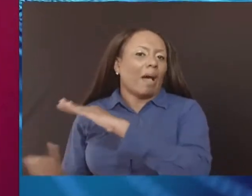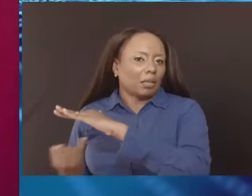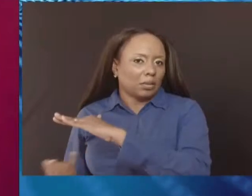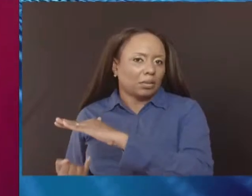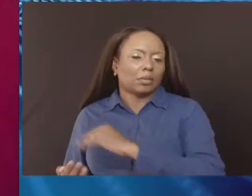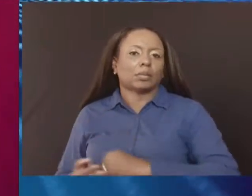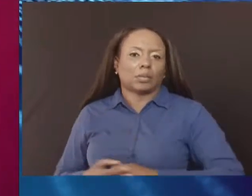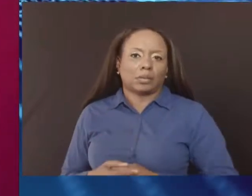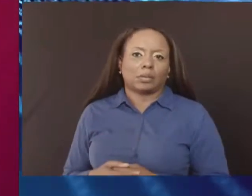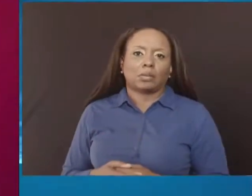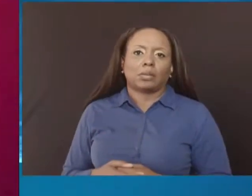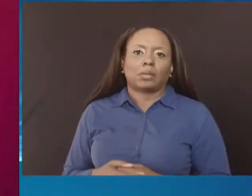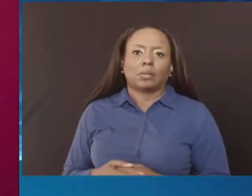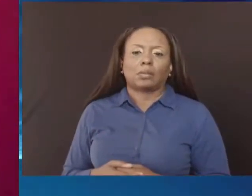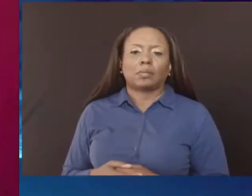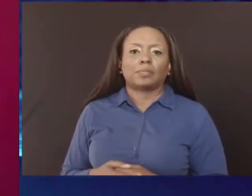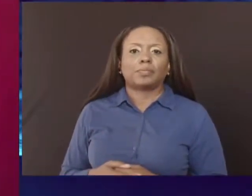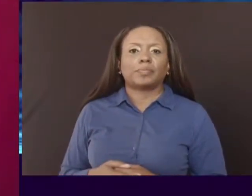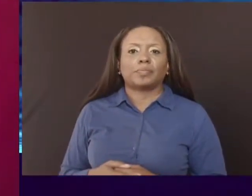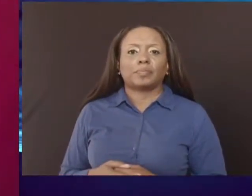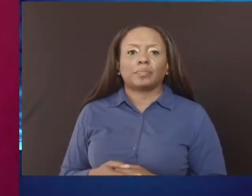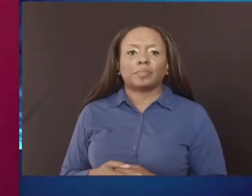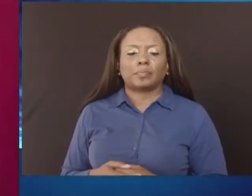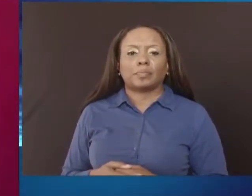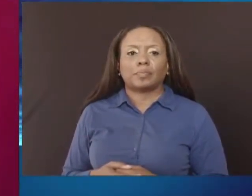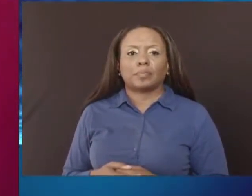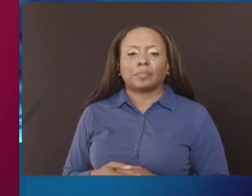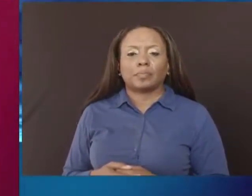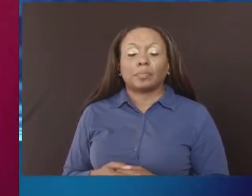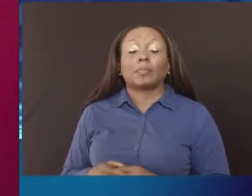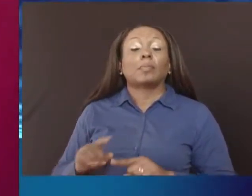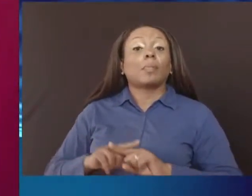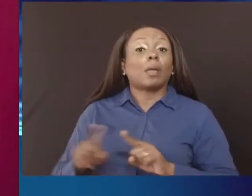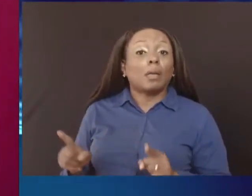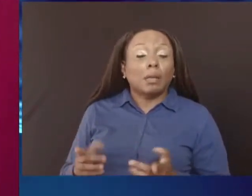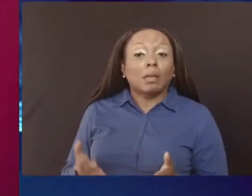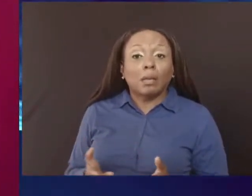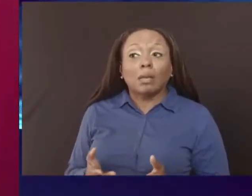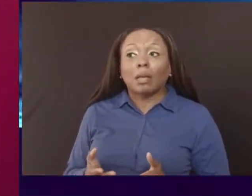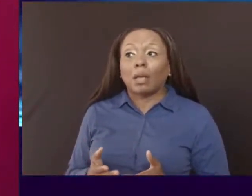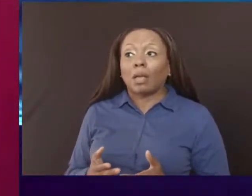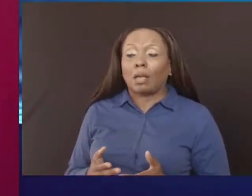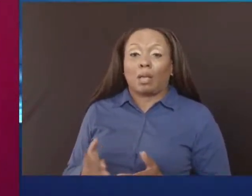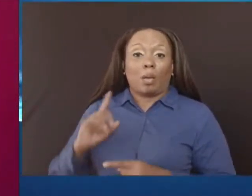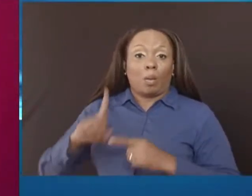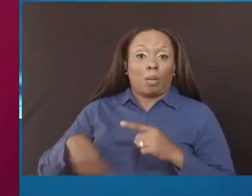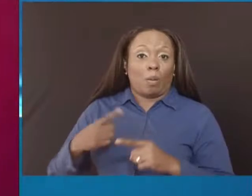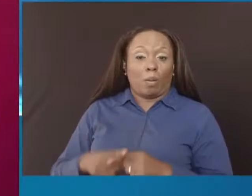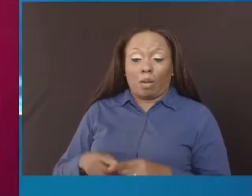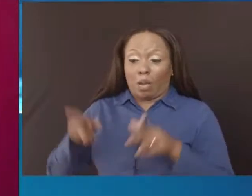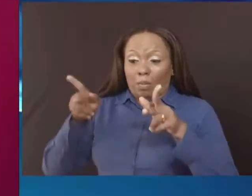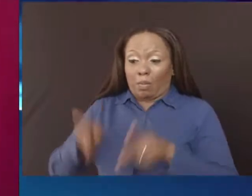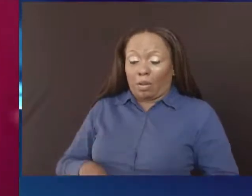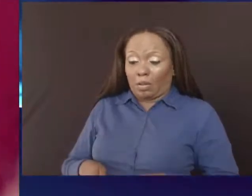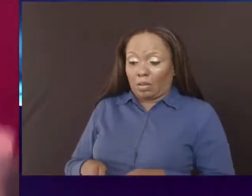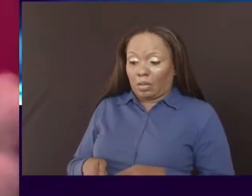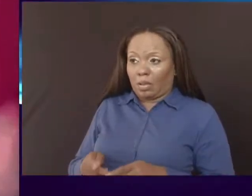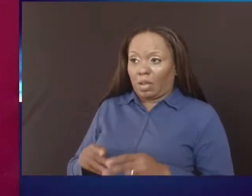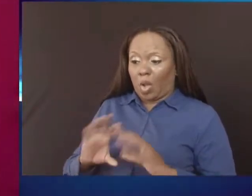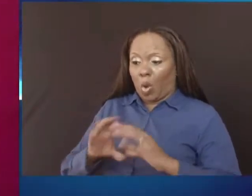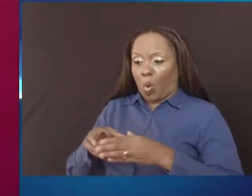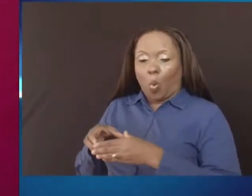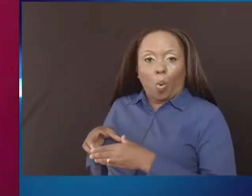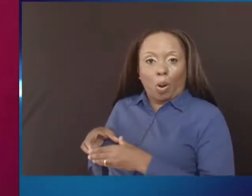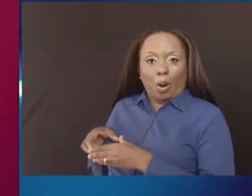test. But what is similar between quarantine and isolation is that when somebody is quarantining in their home